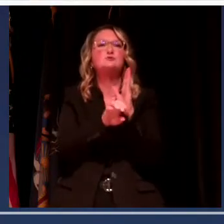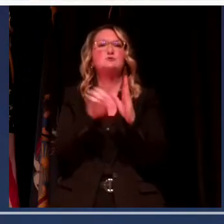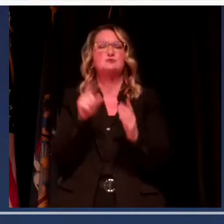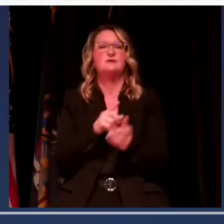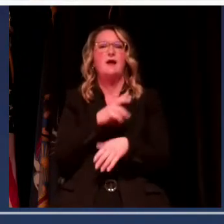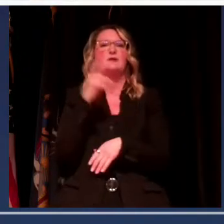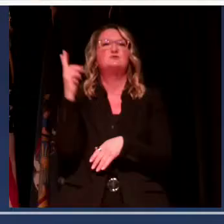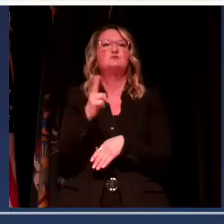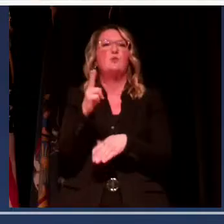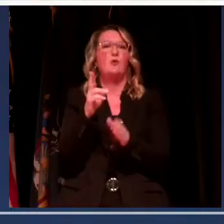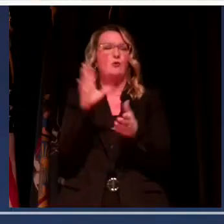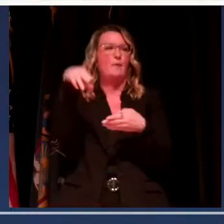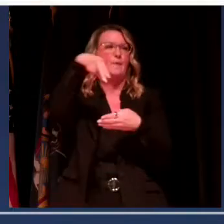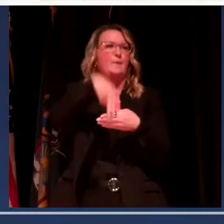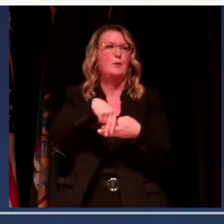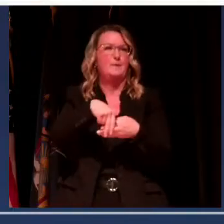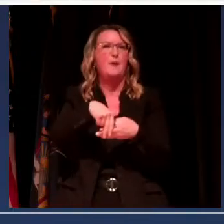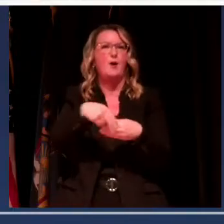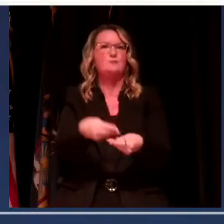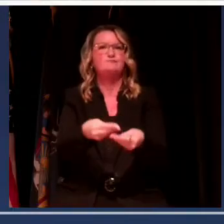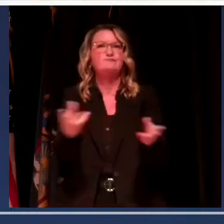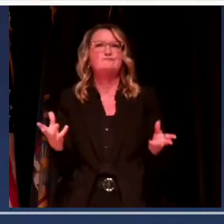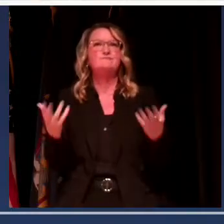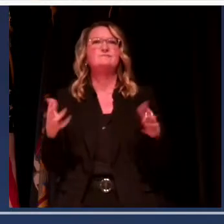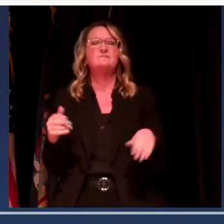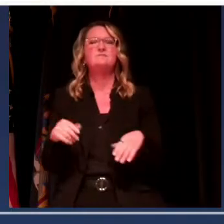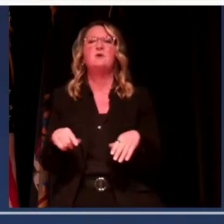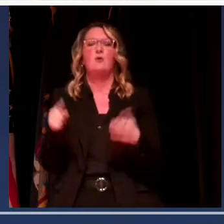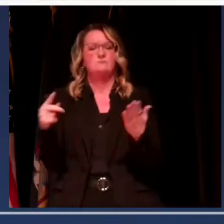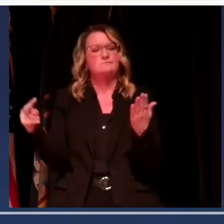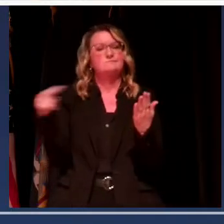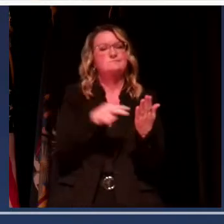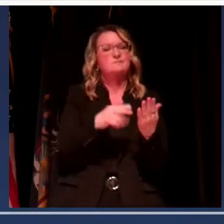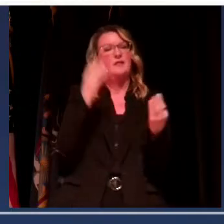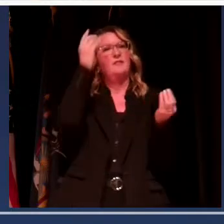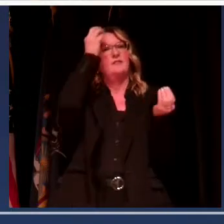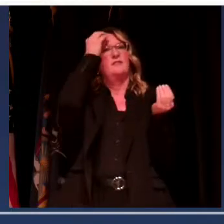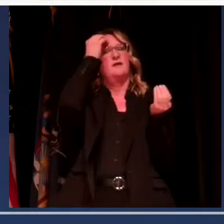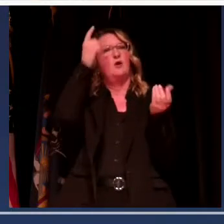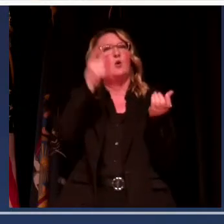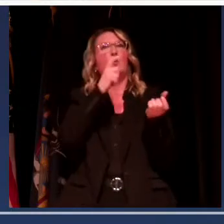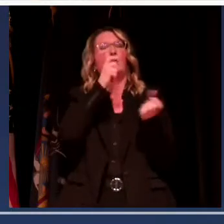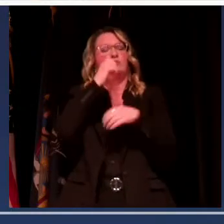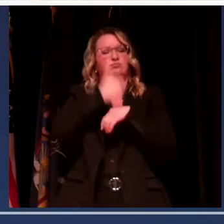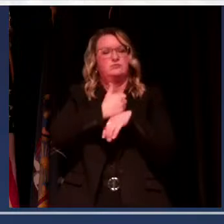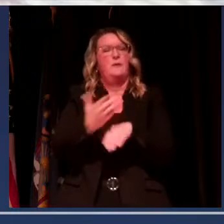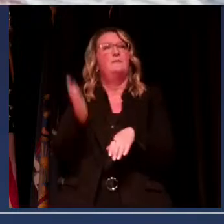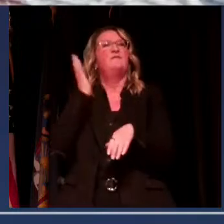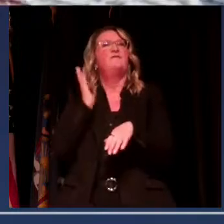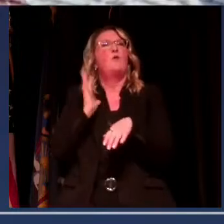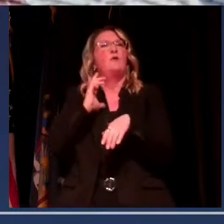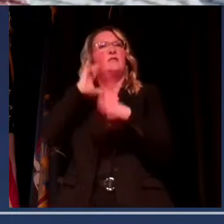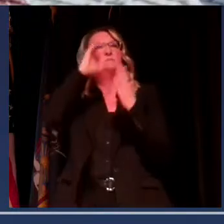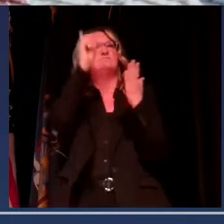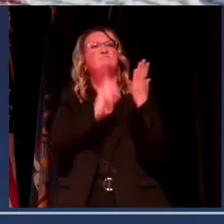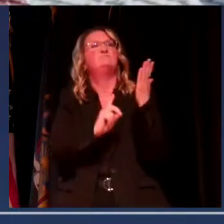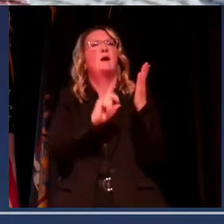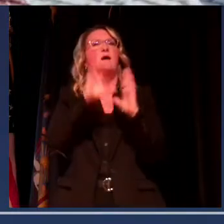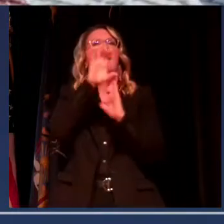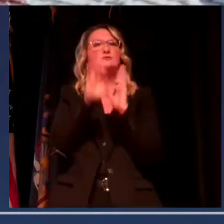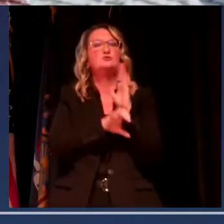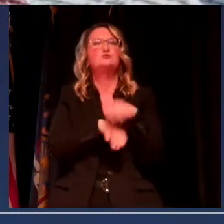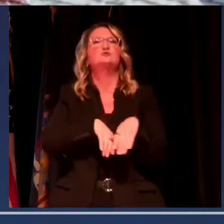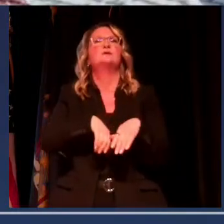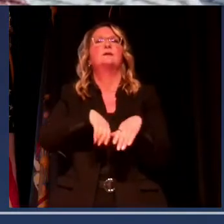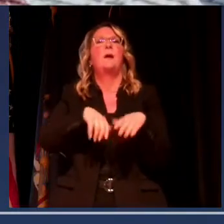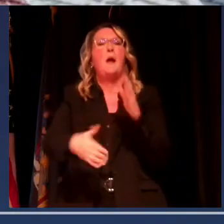Historical Commission bookmark. I ask you to frequently reflect upon those who came before us to create the Constitution, amend it,